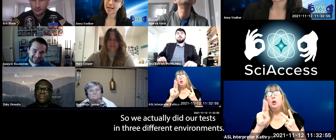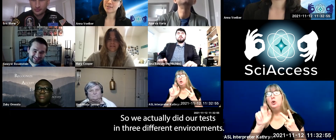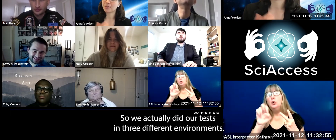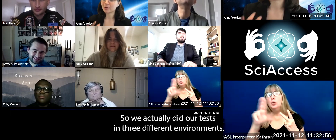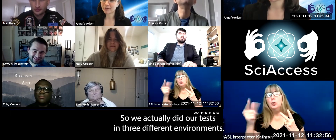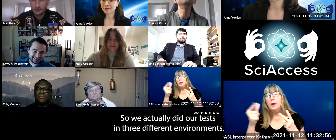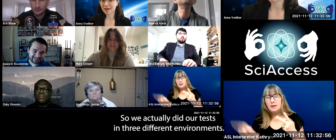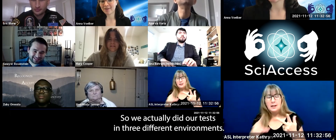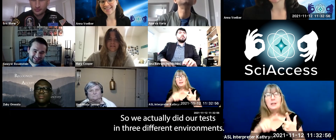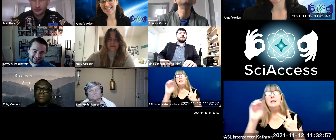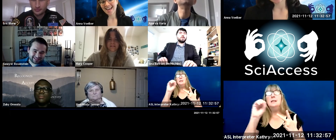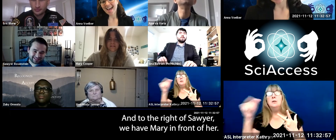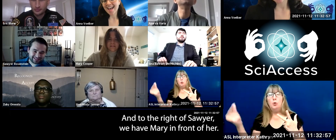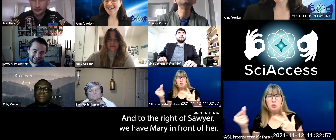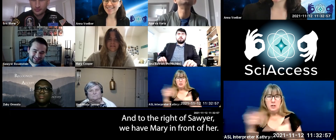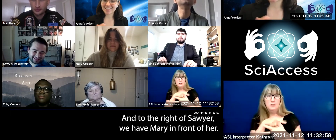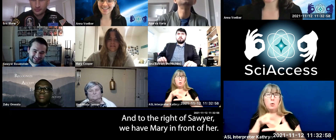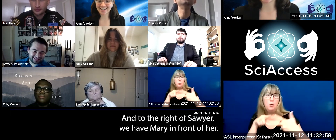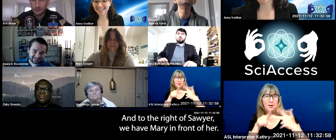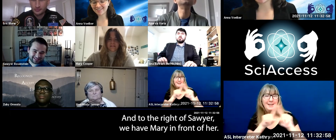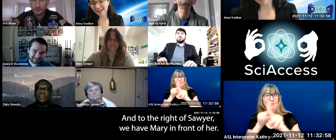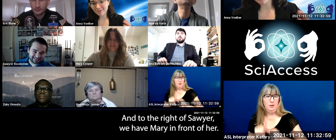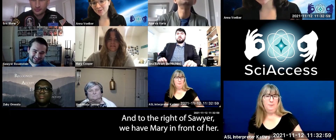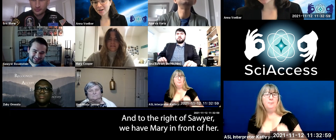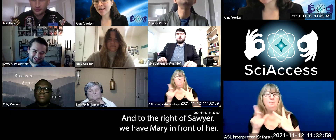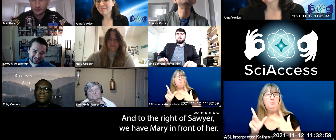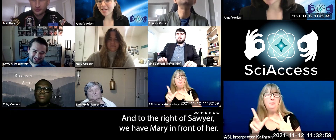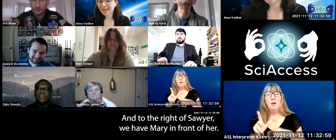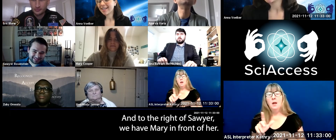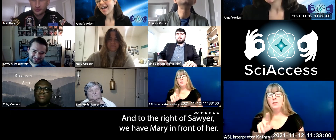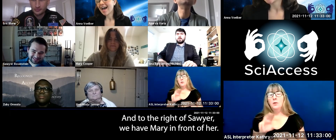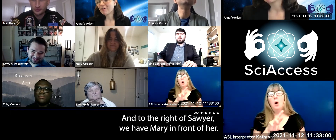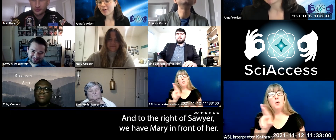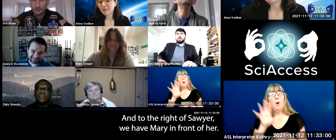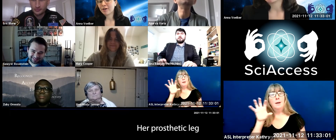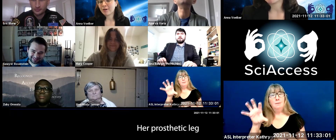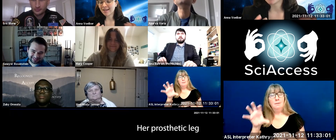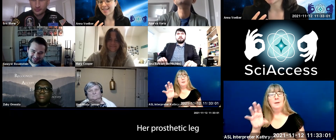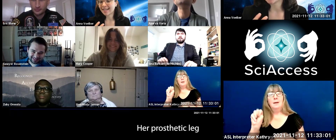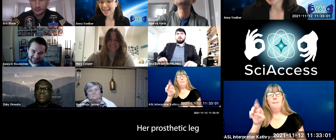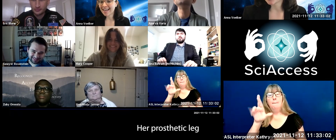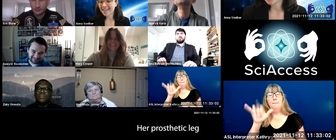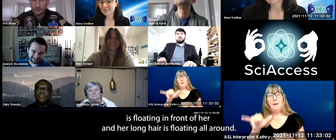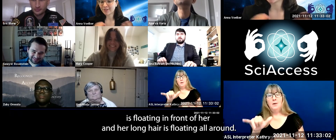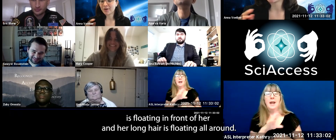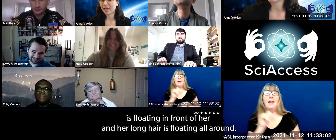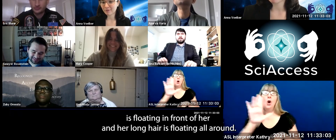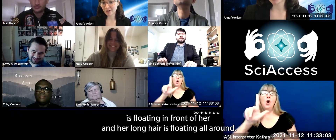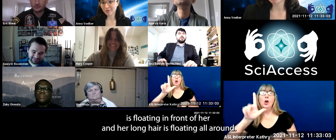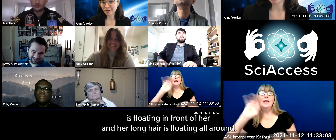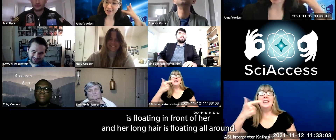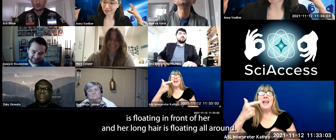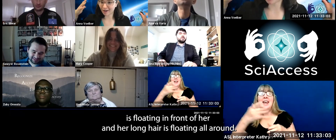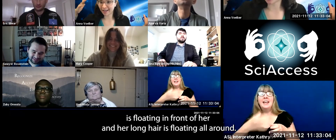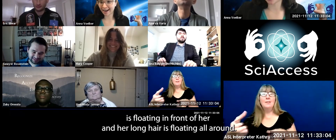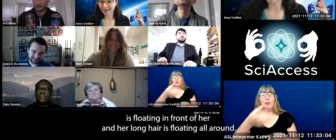did our tests in 3 different environments. And to the right of Sawyer, we have Mary. In front of her, her prosthetic leg is floating in front